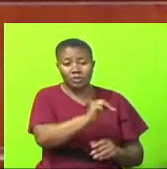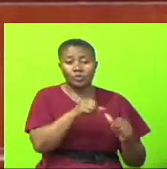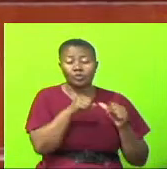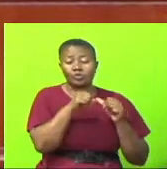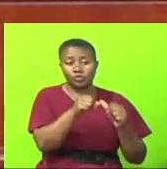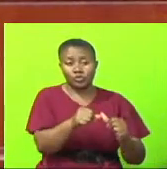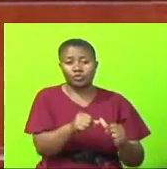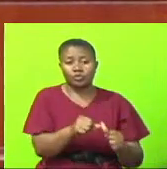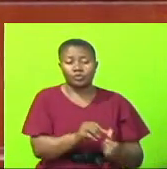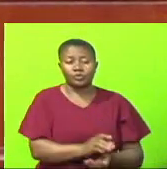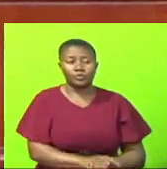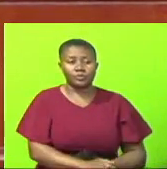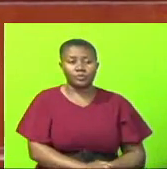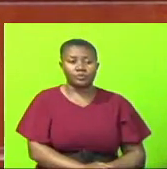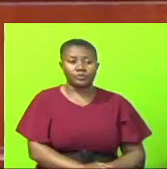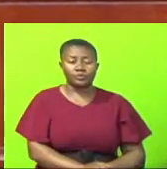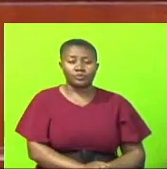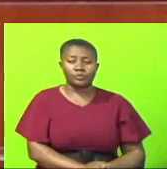Thank you, Mr. Speaker.